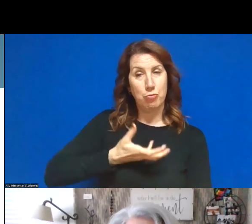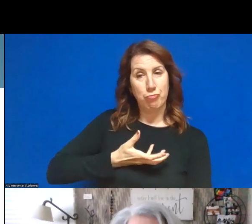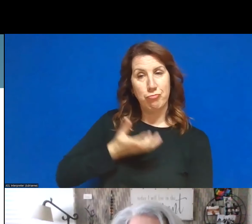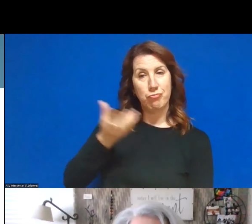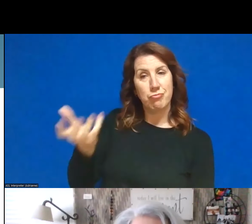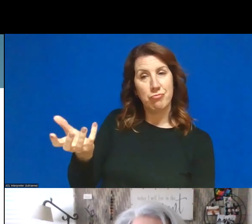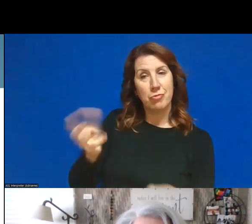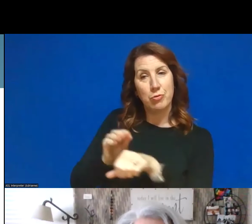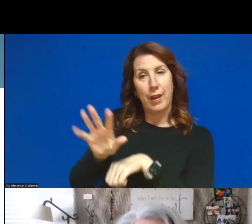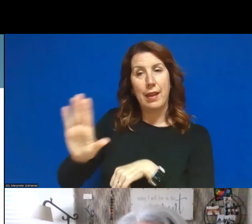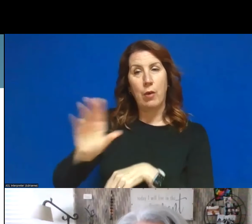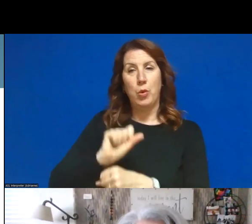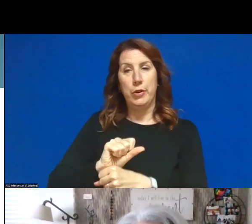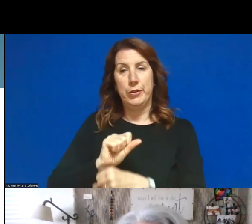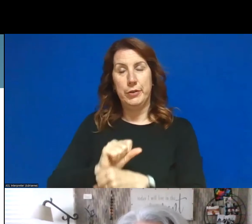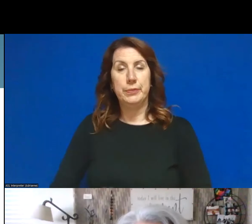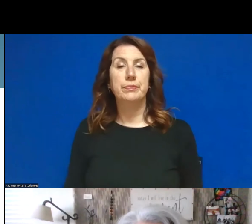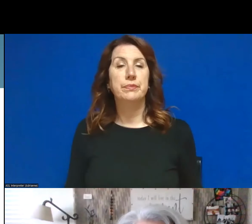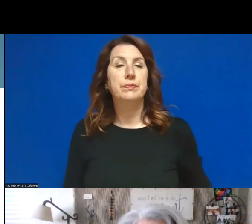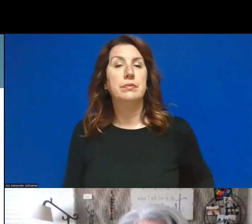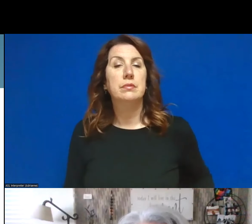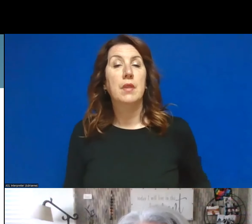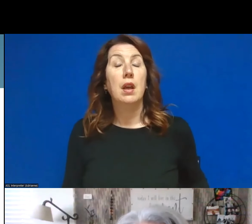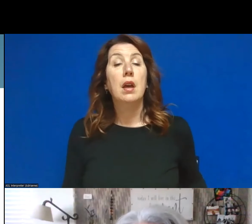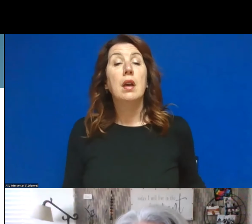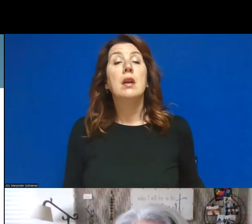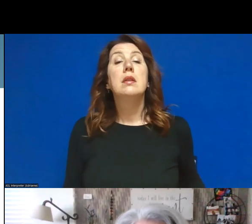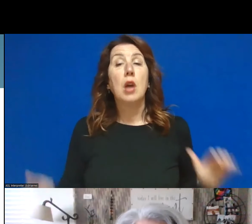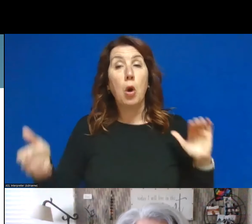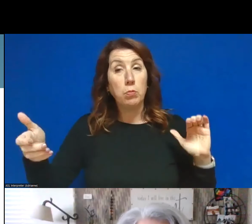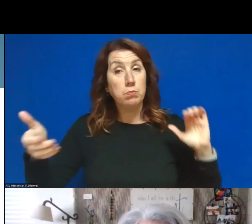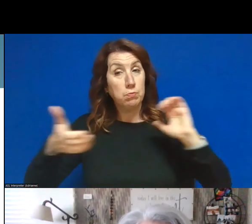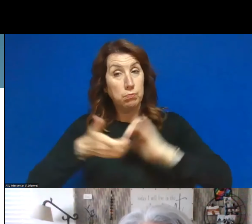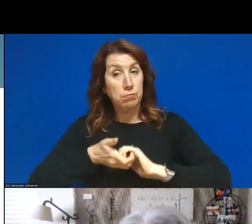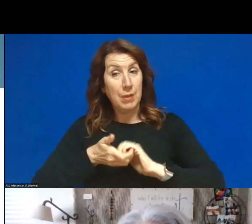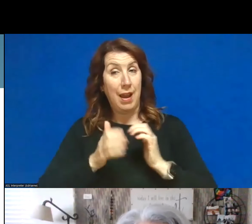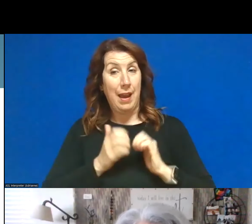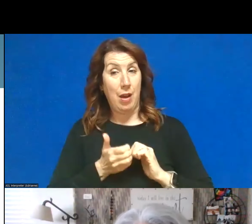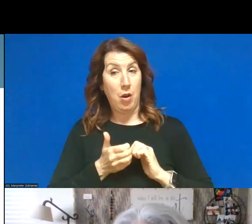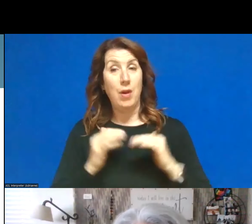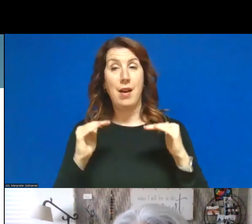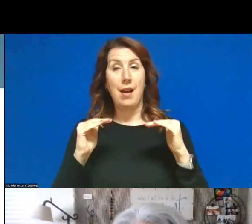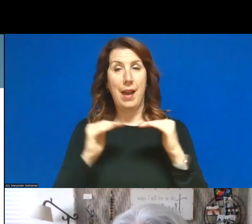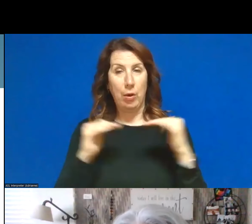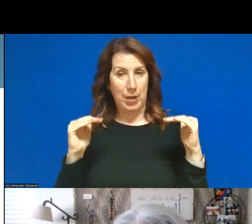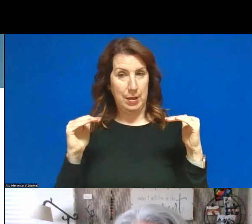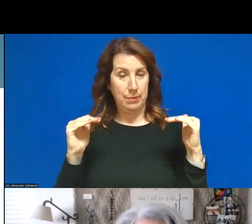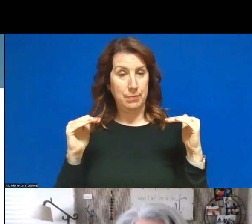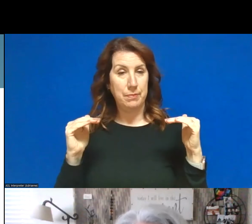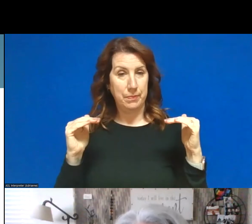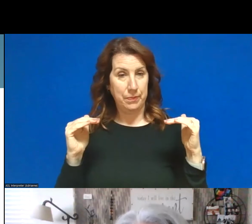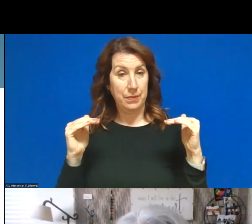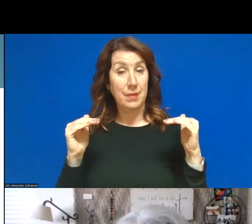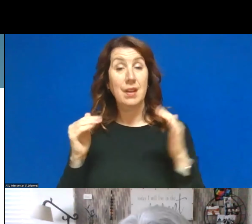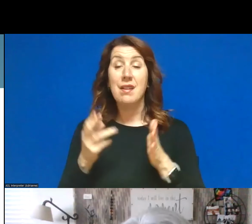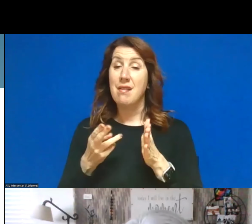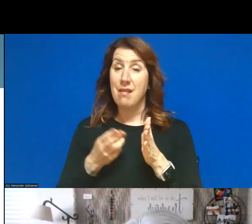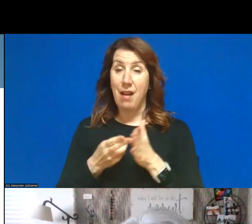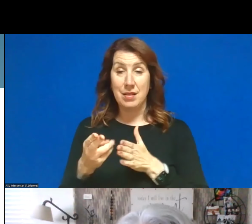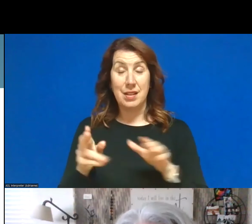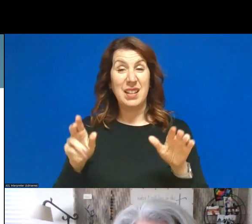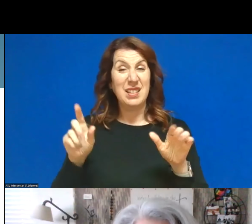work. So where we really have room to work in concert with one another is in their equity platform, which frankly can benefit